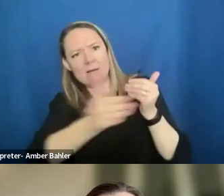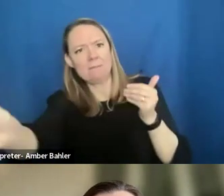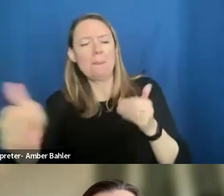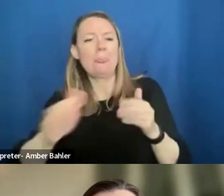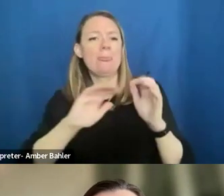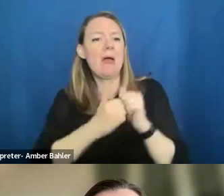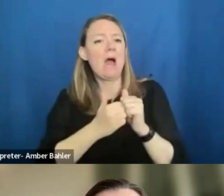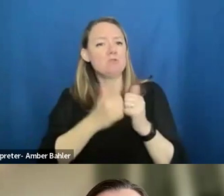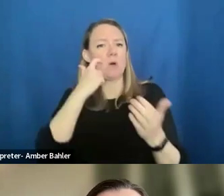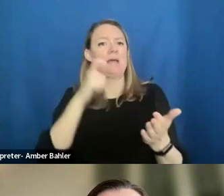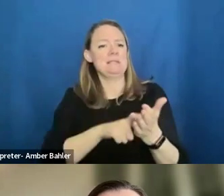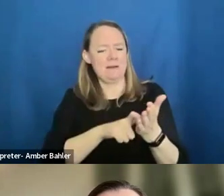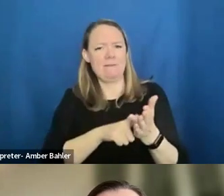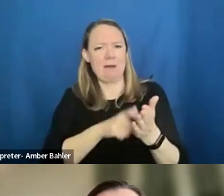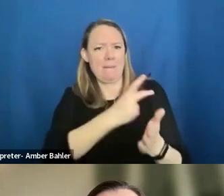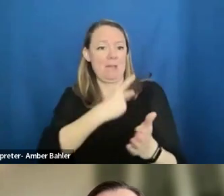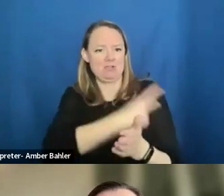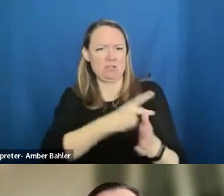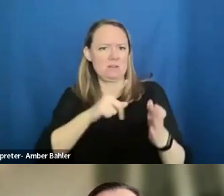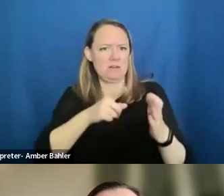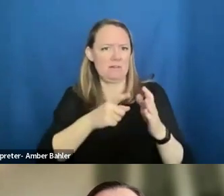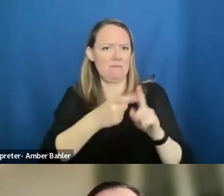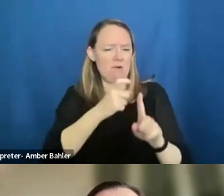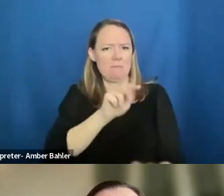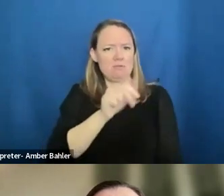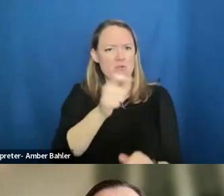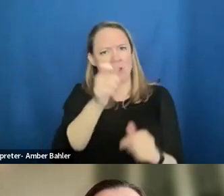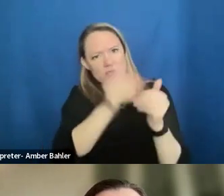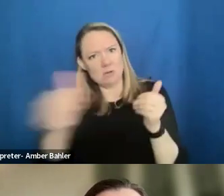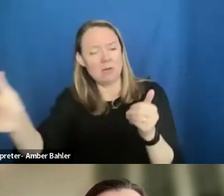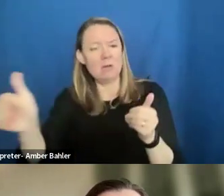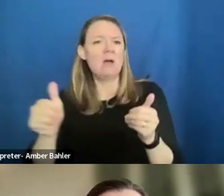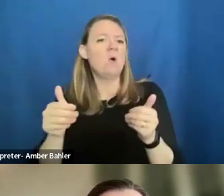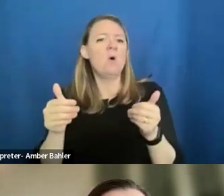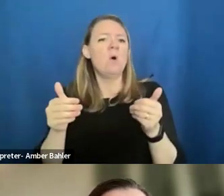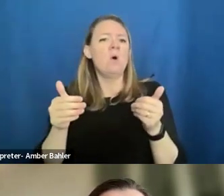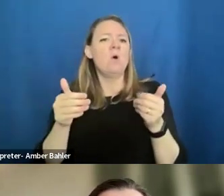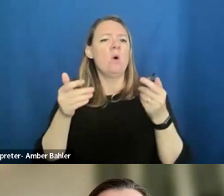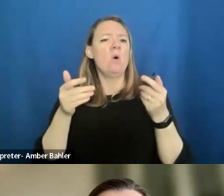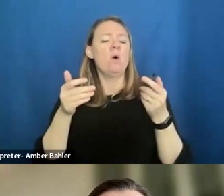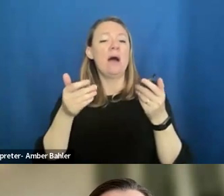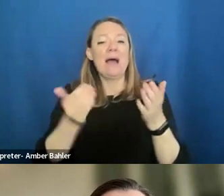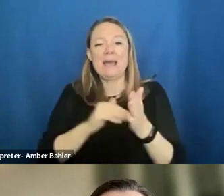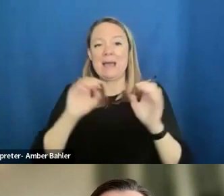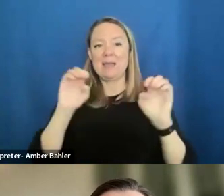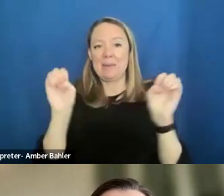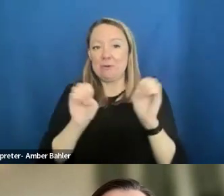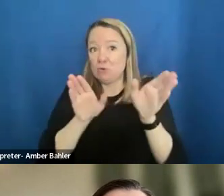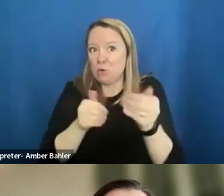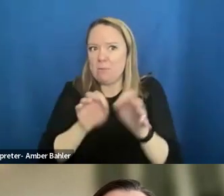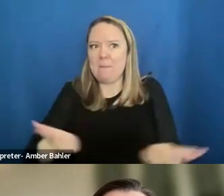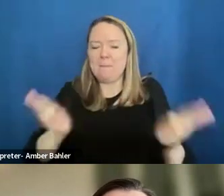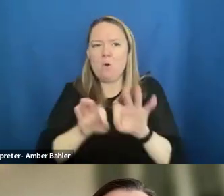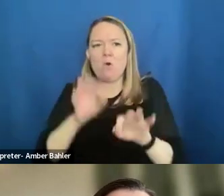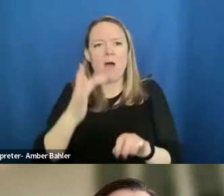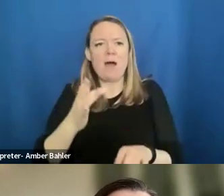patients are being met in our emergency department. I think the emergency department is a really important healthcare location because the lights are always on and we're always